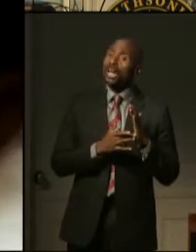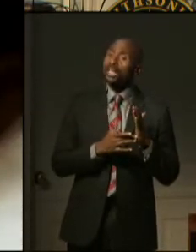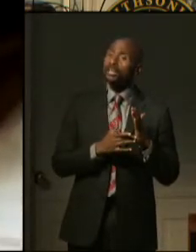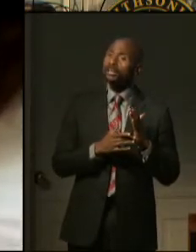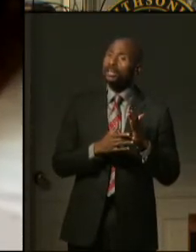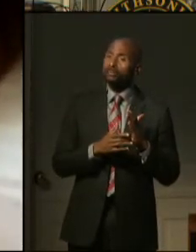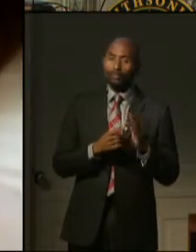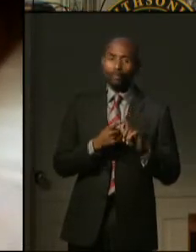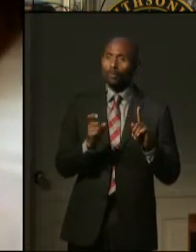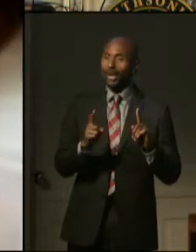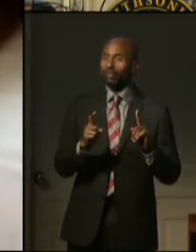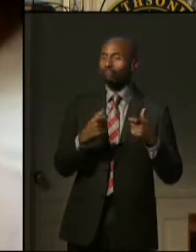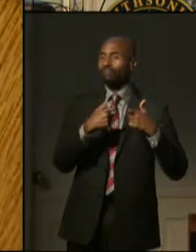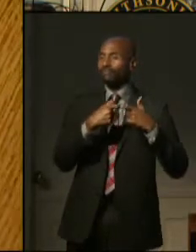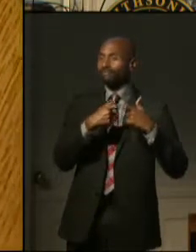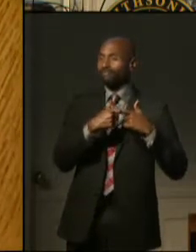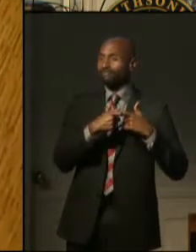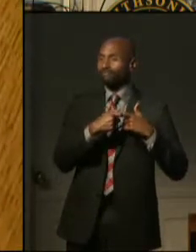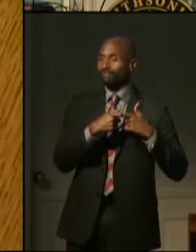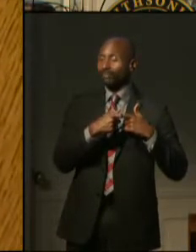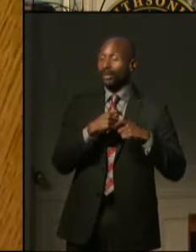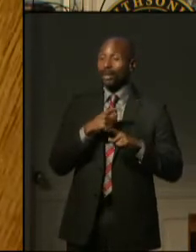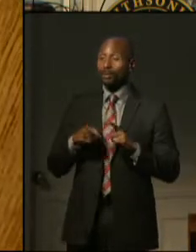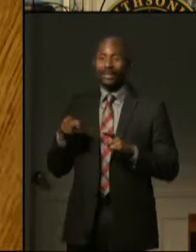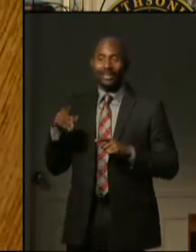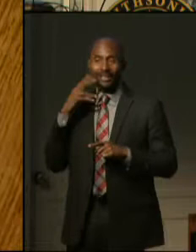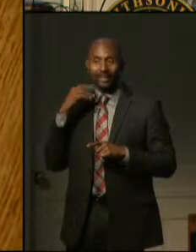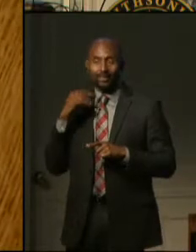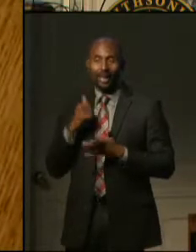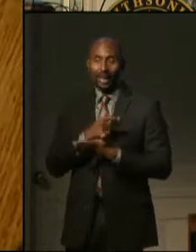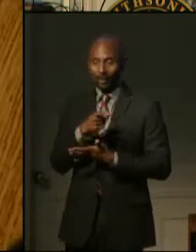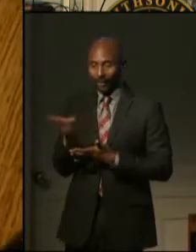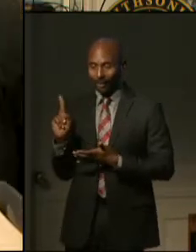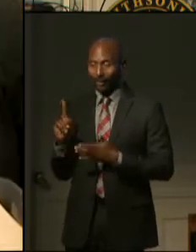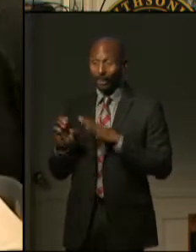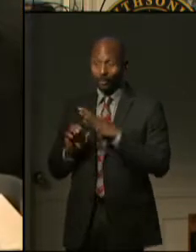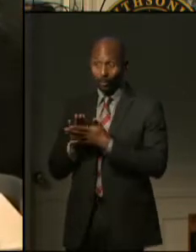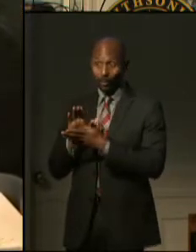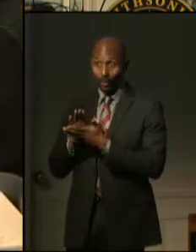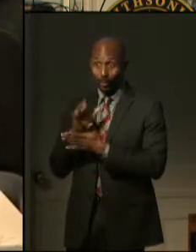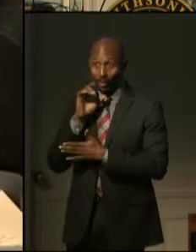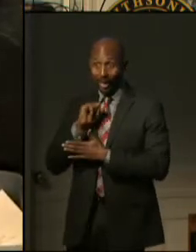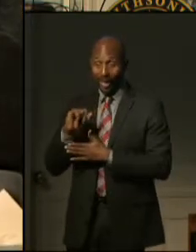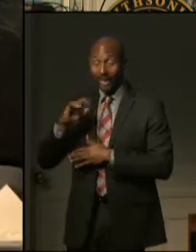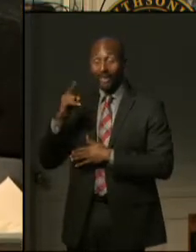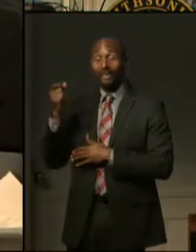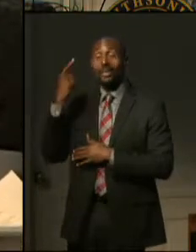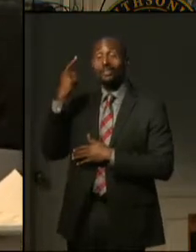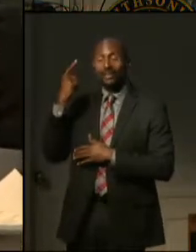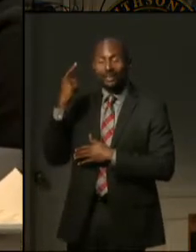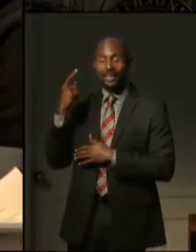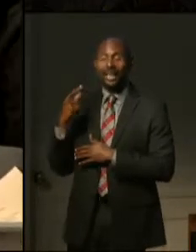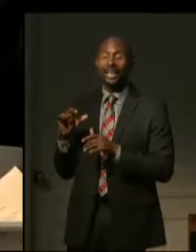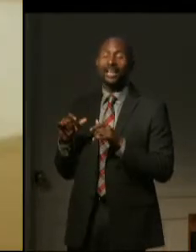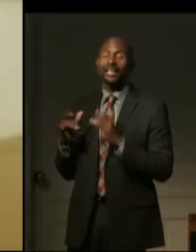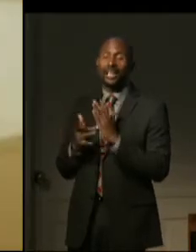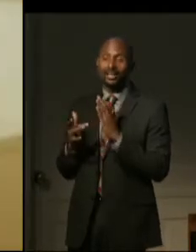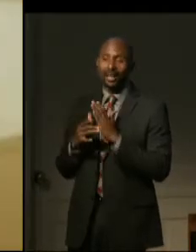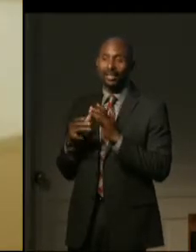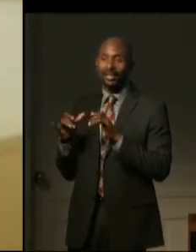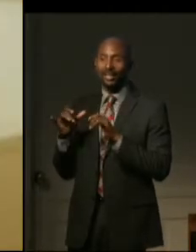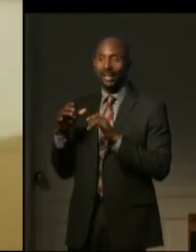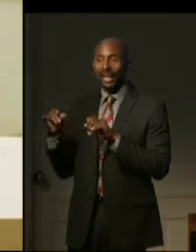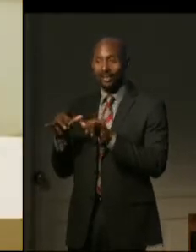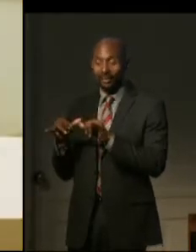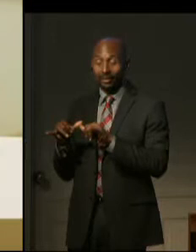but this experience leads them to a deeper understanding of technology and engineering. The insights gained also allow them to